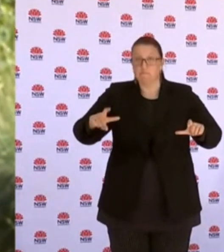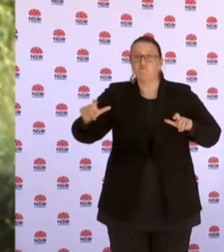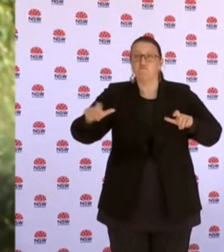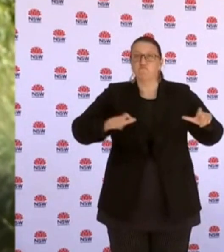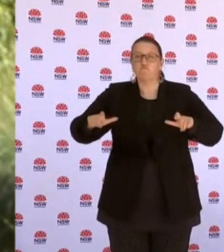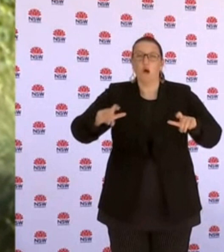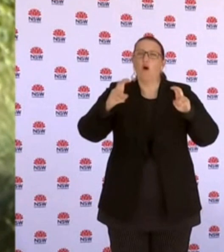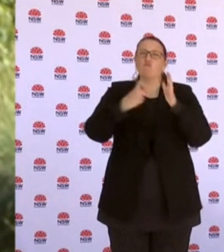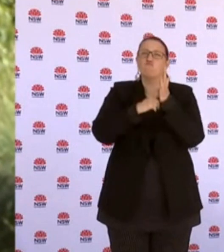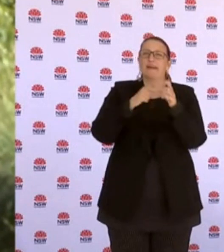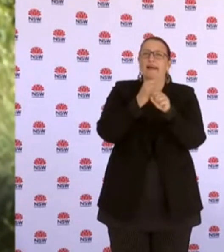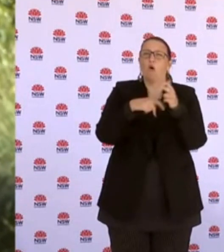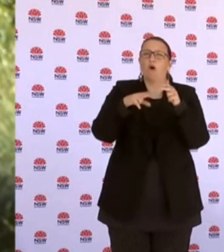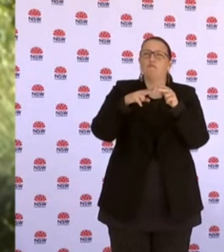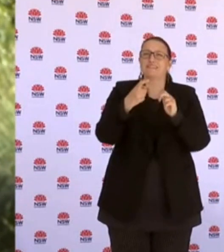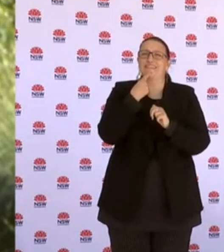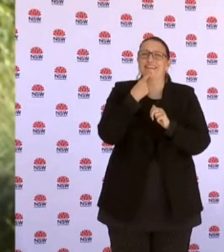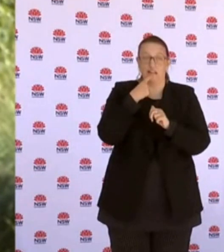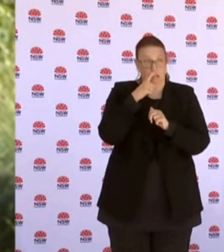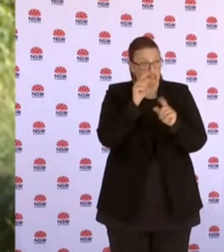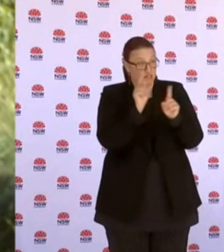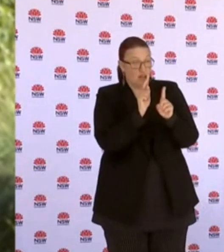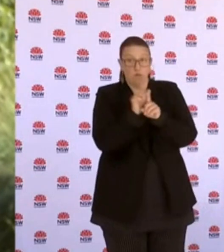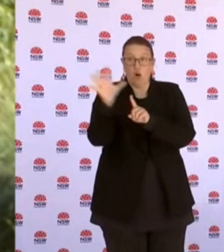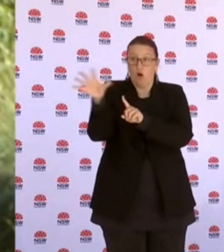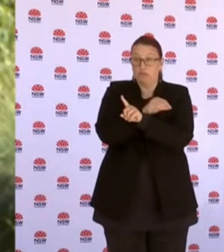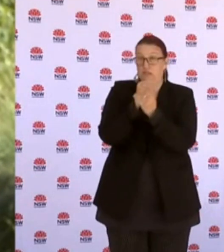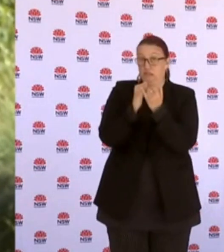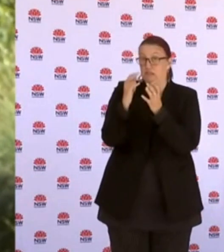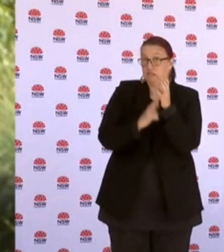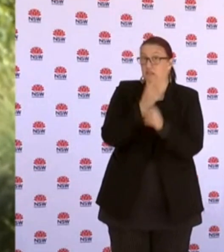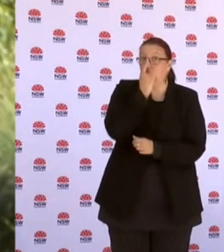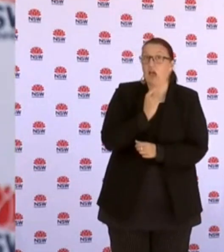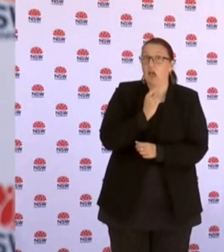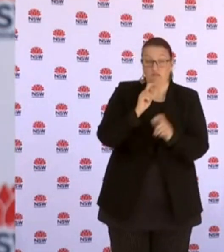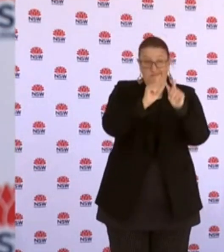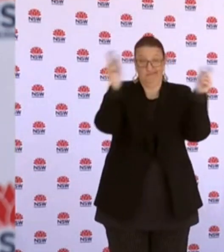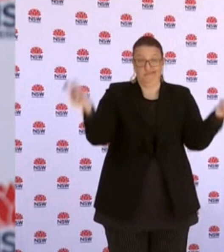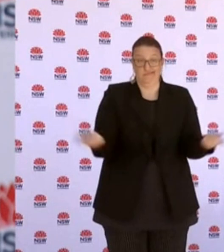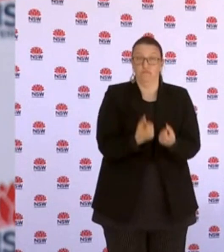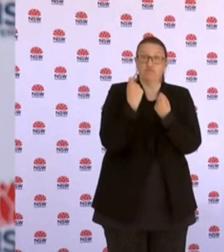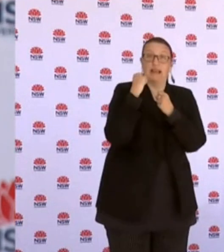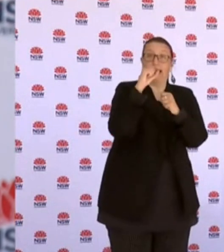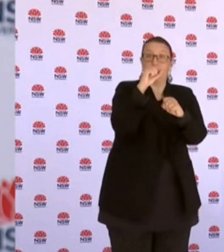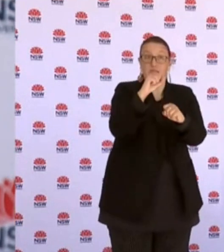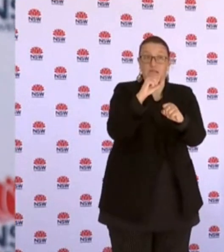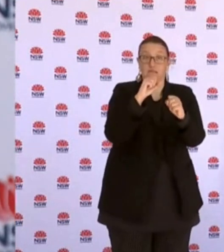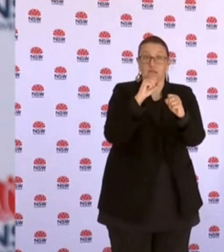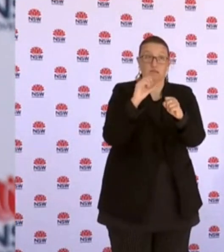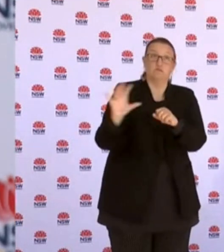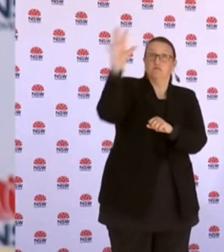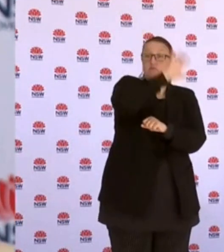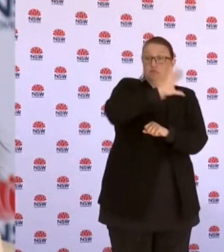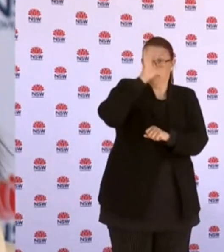permits with very clear definitions of why people can leave to protect regional New South Wales? Can I say, firstly, I'll ask Deputy Commissioner